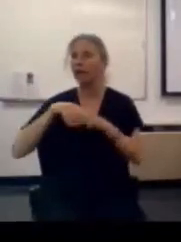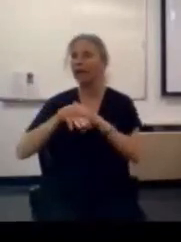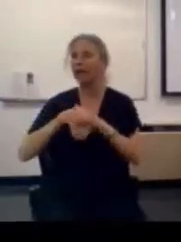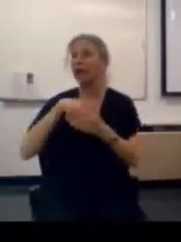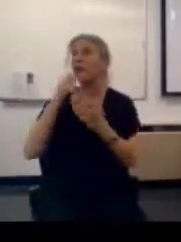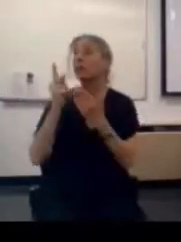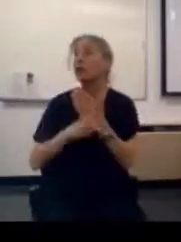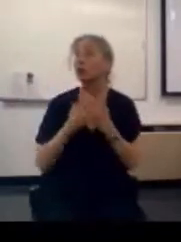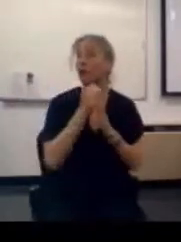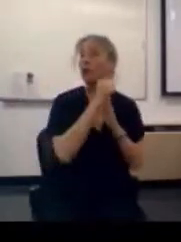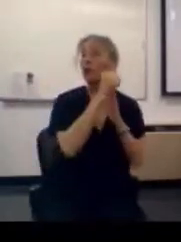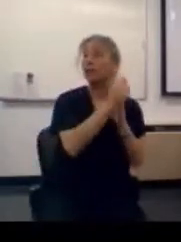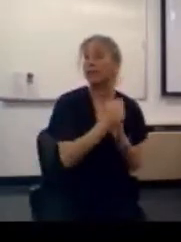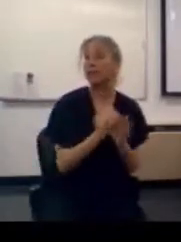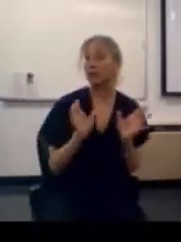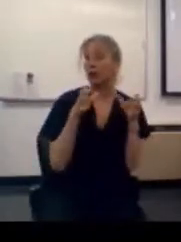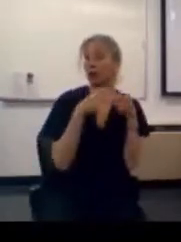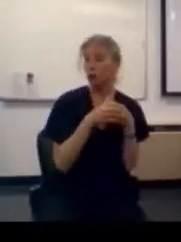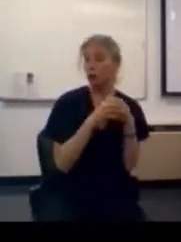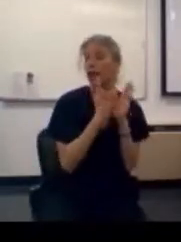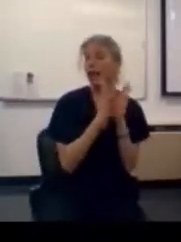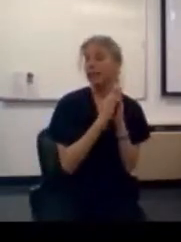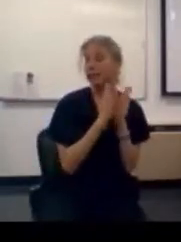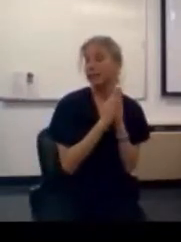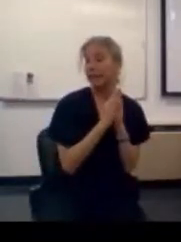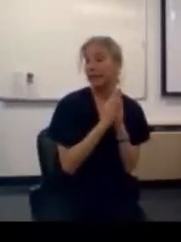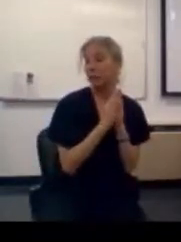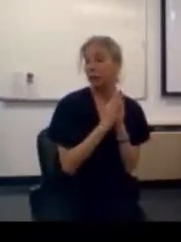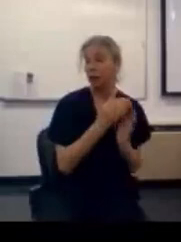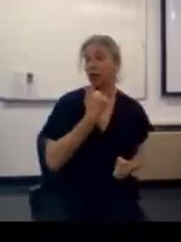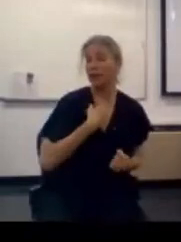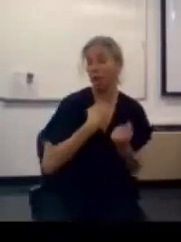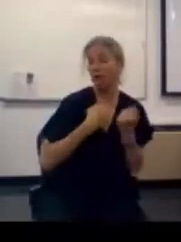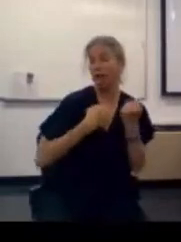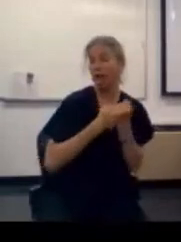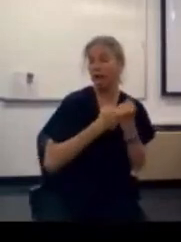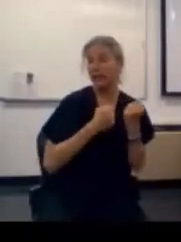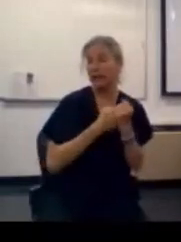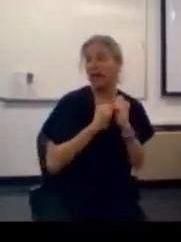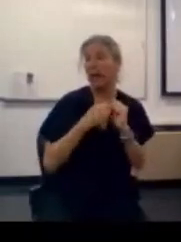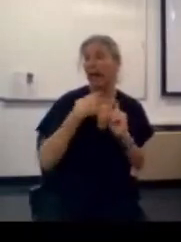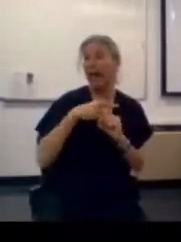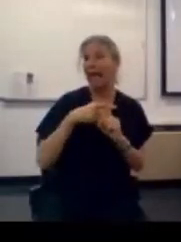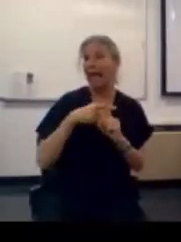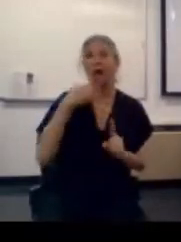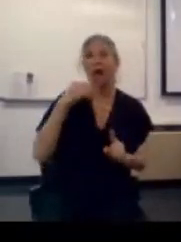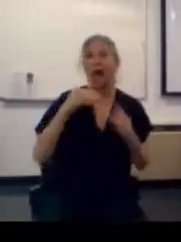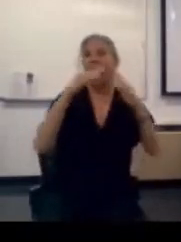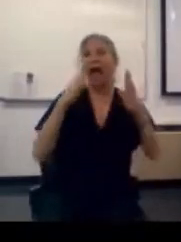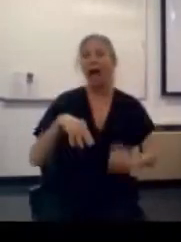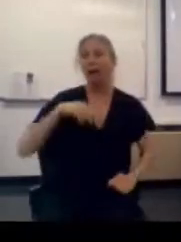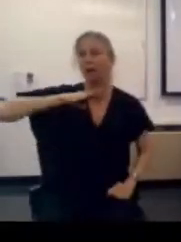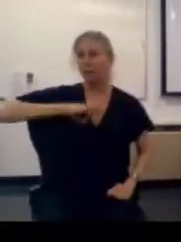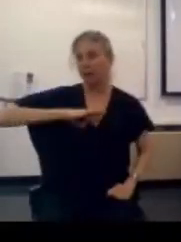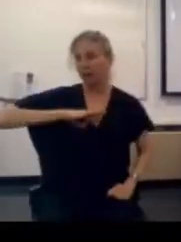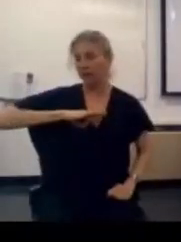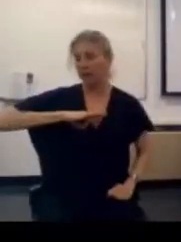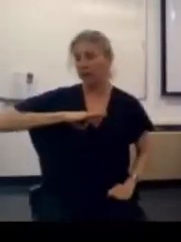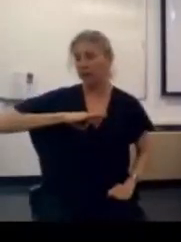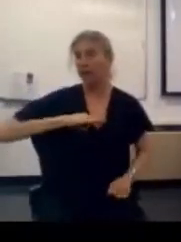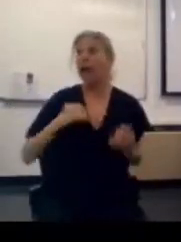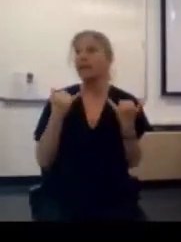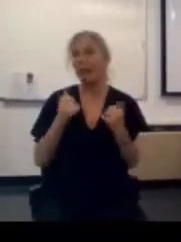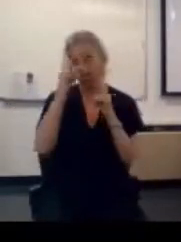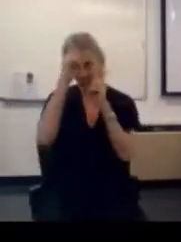College's Accessibility Program will facilitate a small group session on self-advocacy and housing